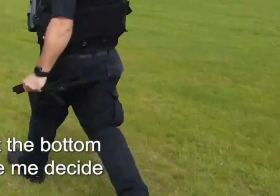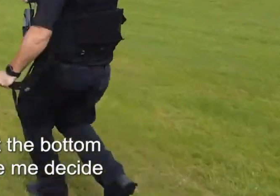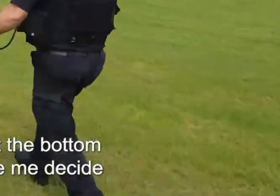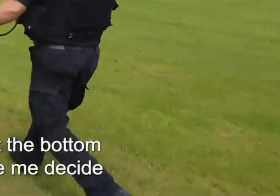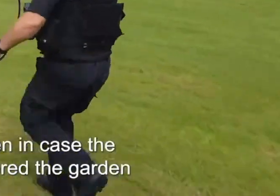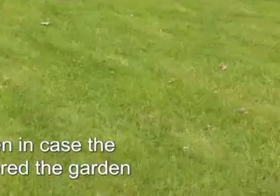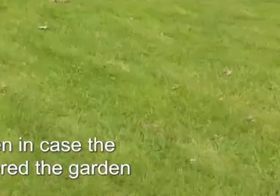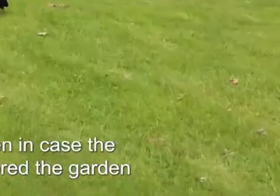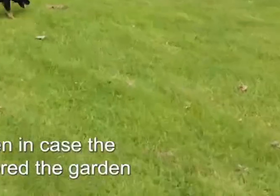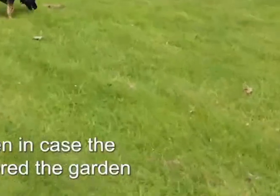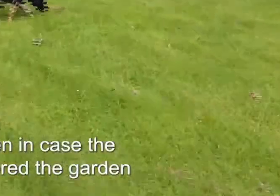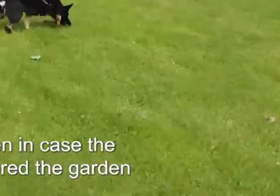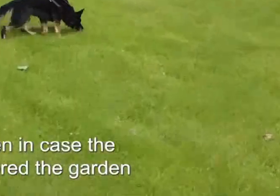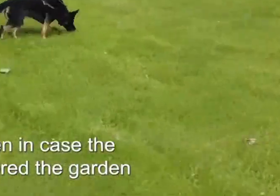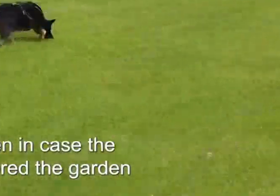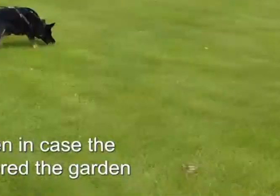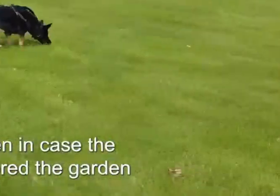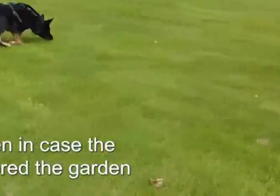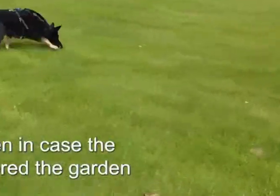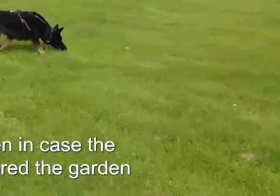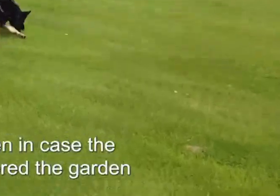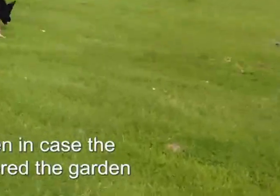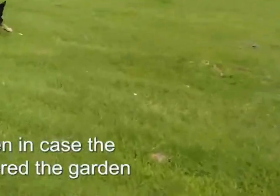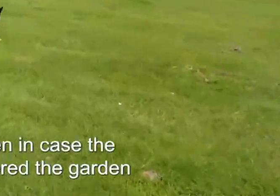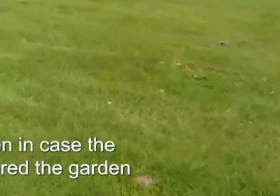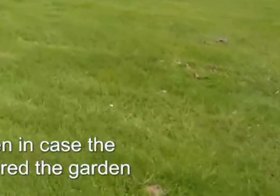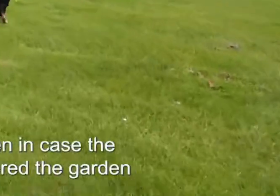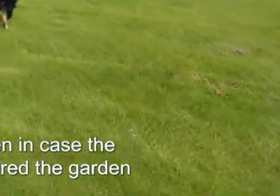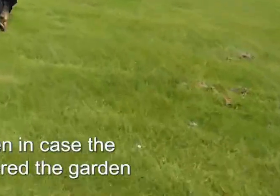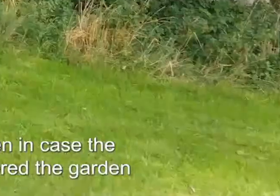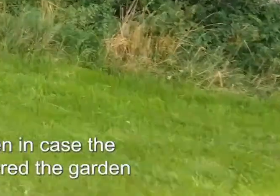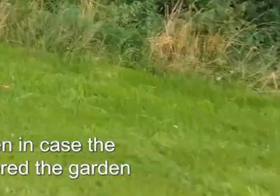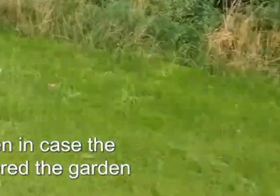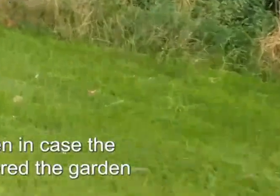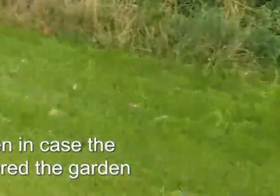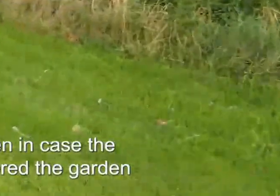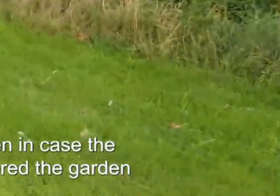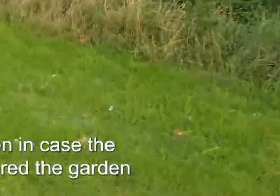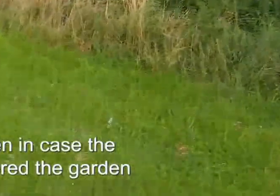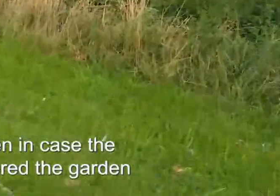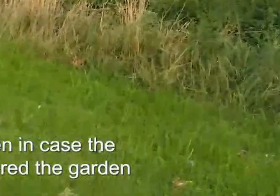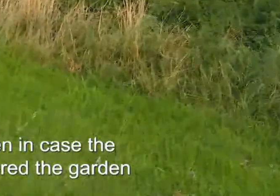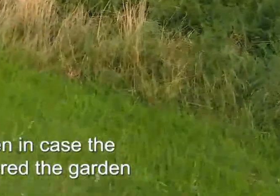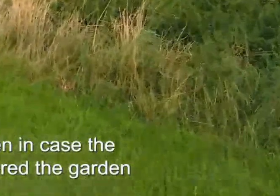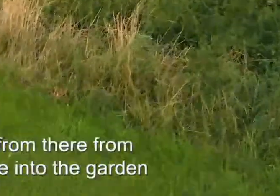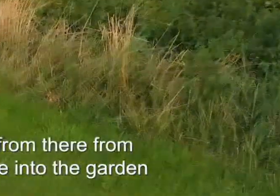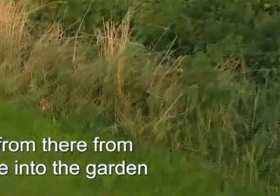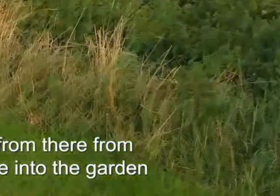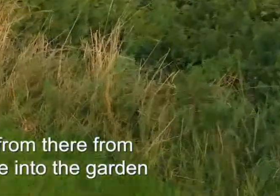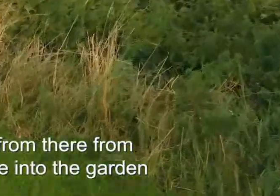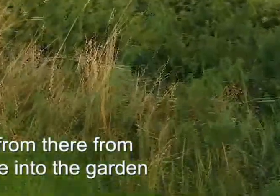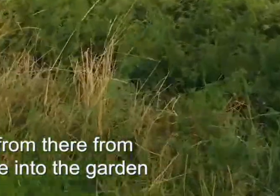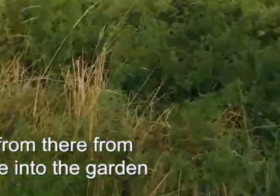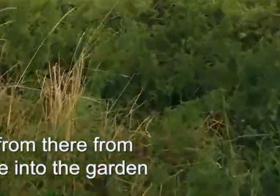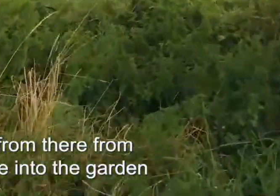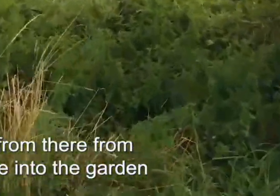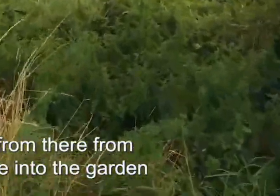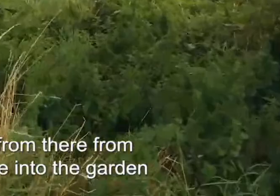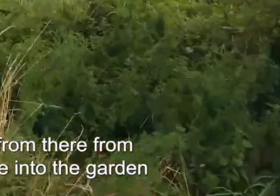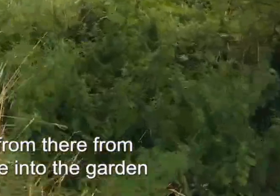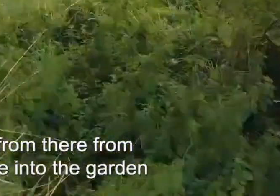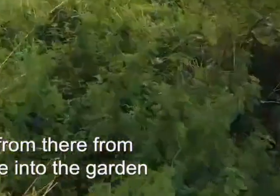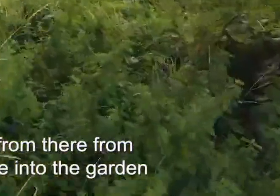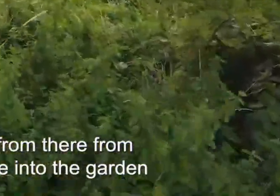me decide to search the next door garden in case the person's gone over. As I've entered the garden, I've let her off on a free